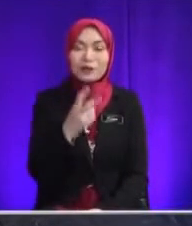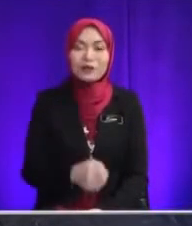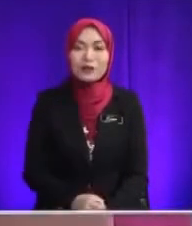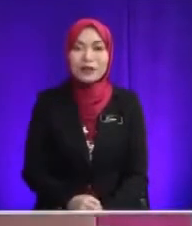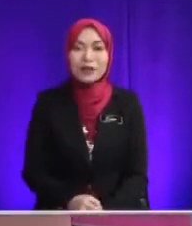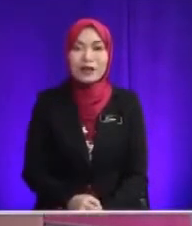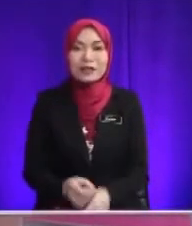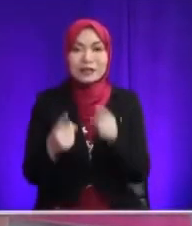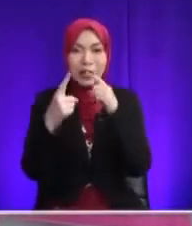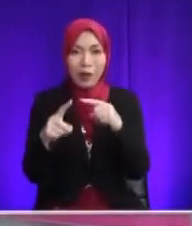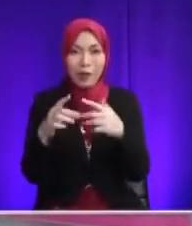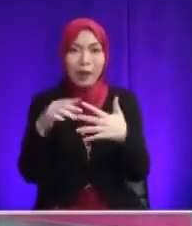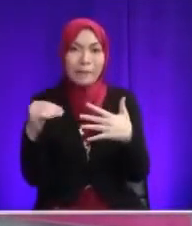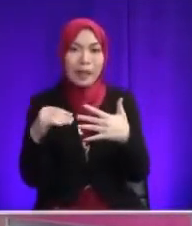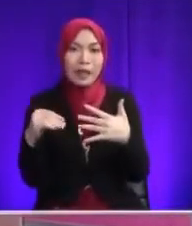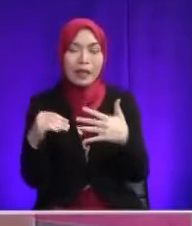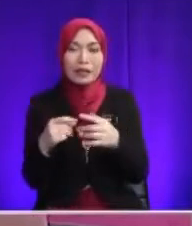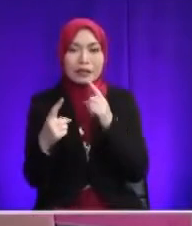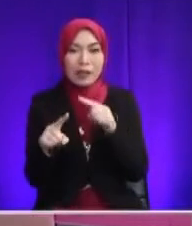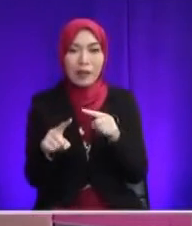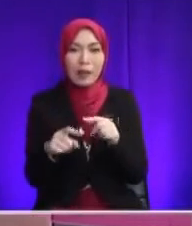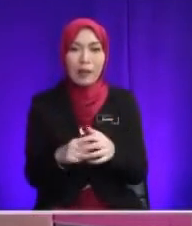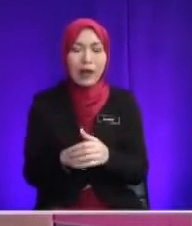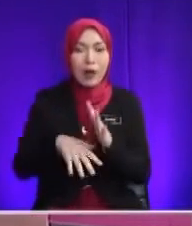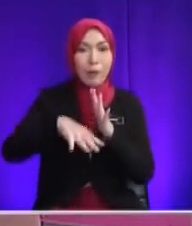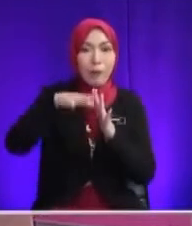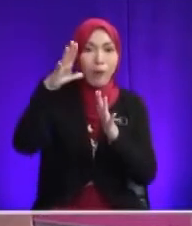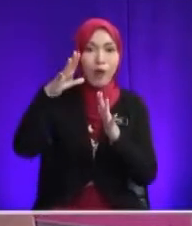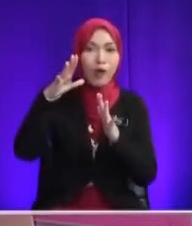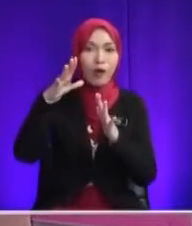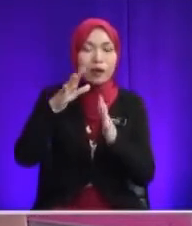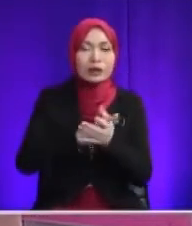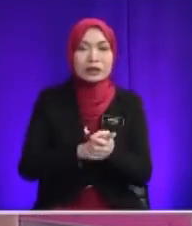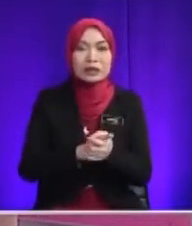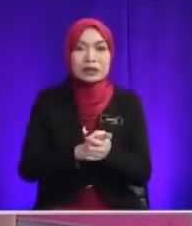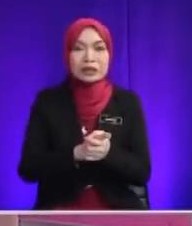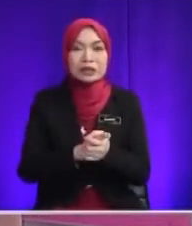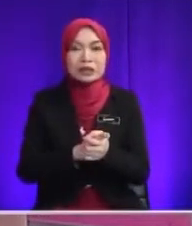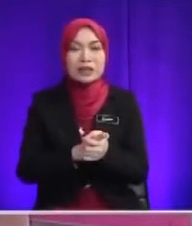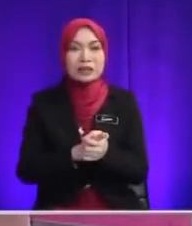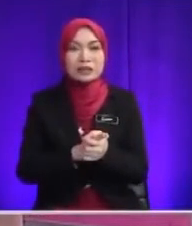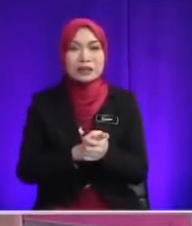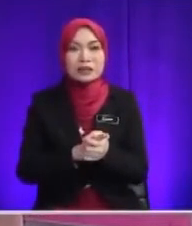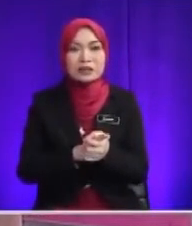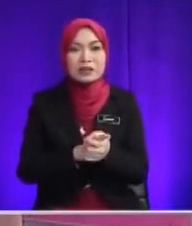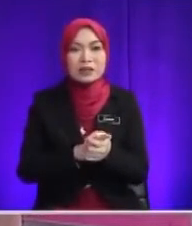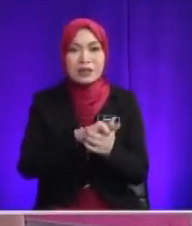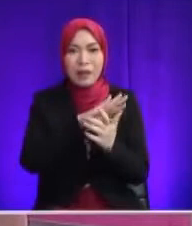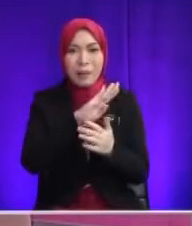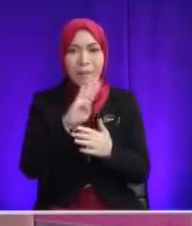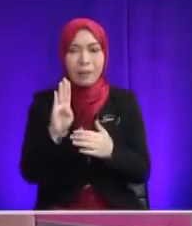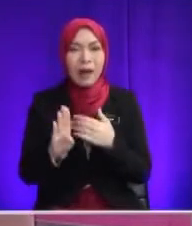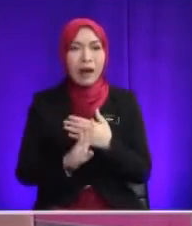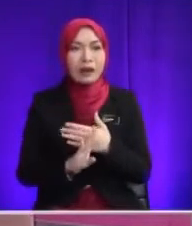one. So for A, it is more dangerous than in the past. I think I catch something that mentioned it is more dangerous than the past,